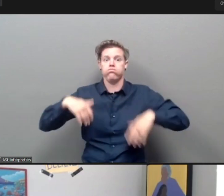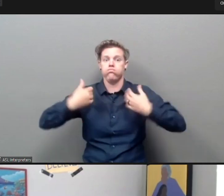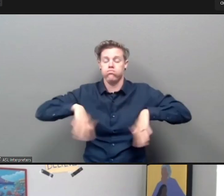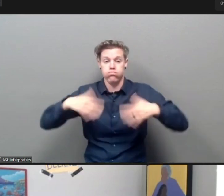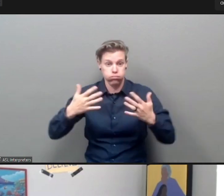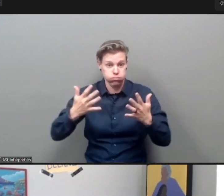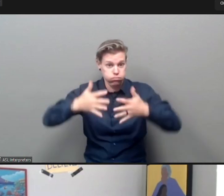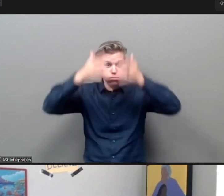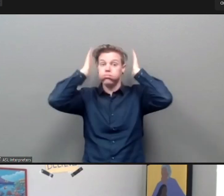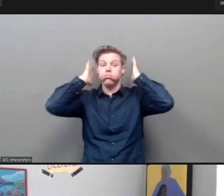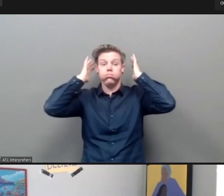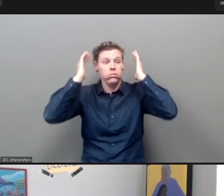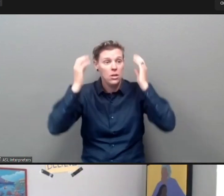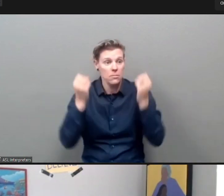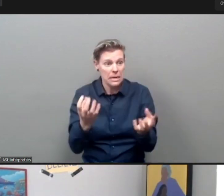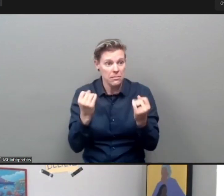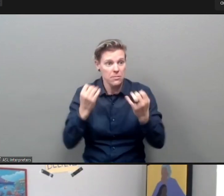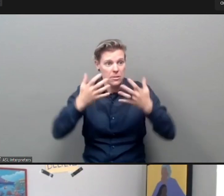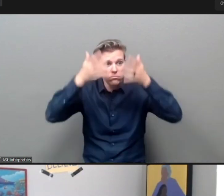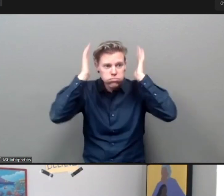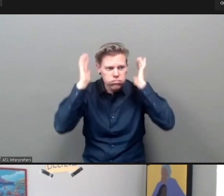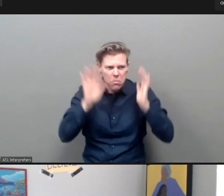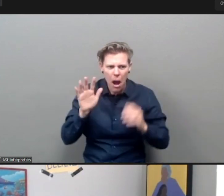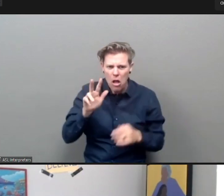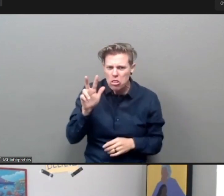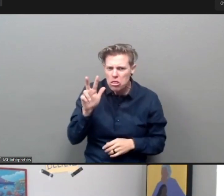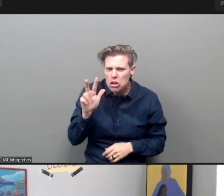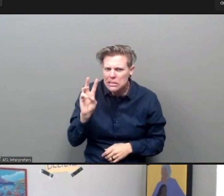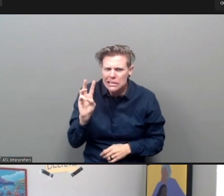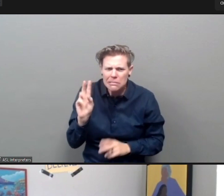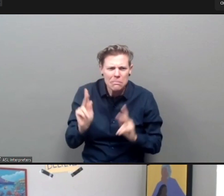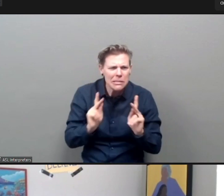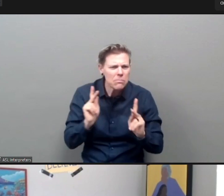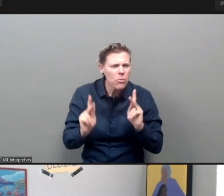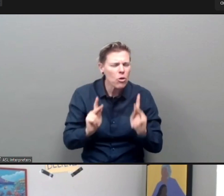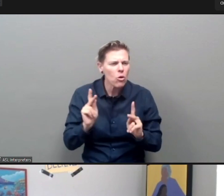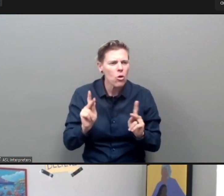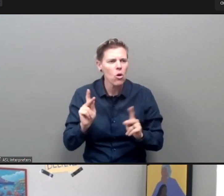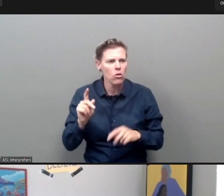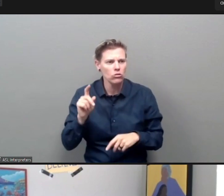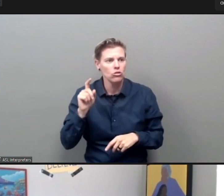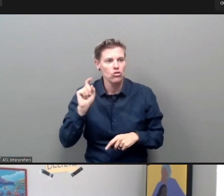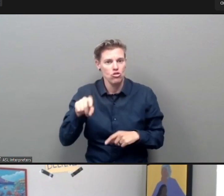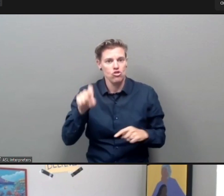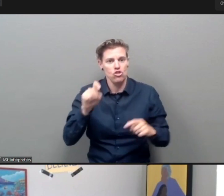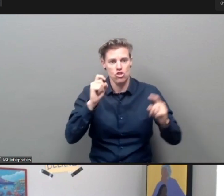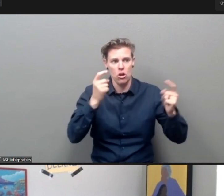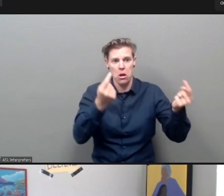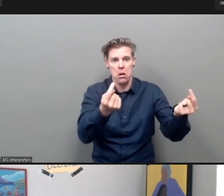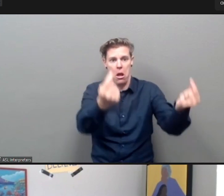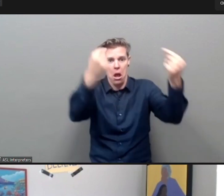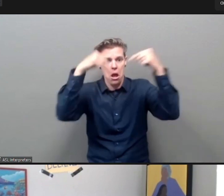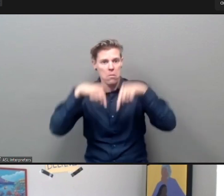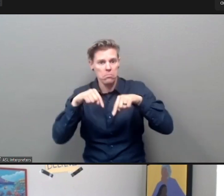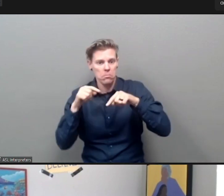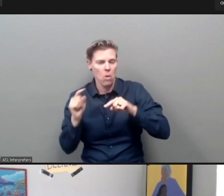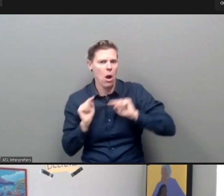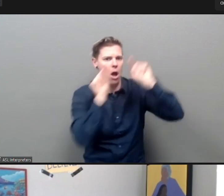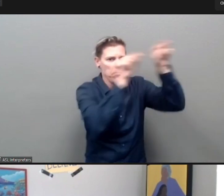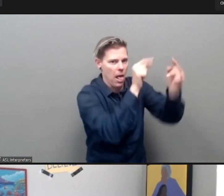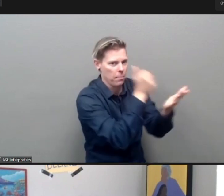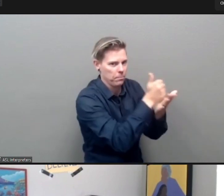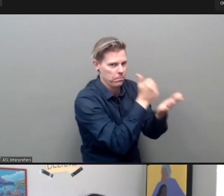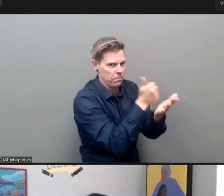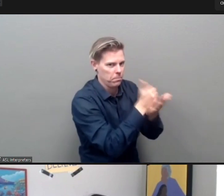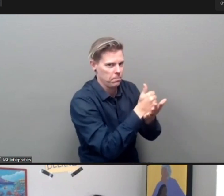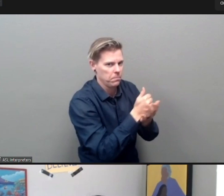36 people, or it sounds like going to go work there to help out. But I'm hoping that perhaps you